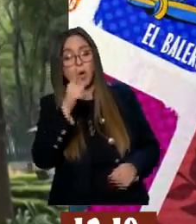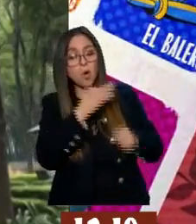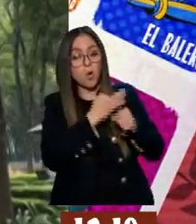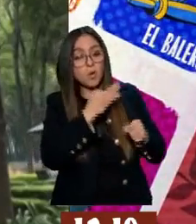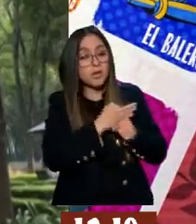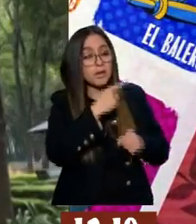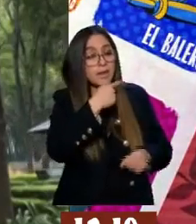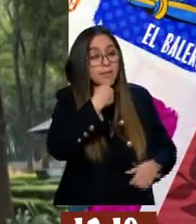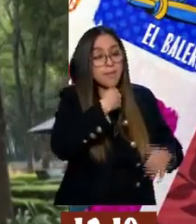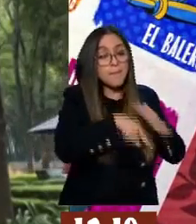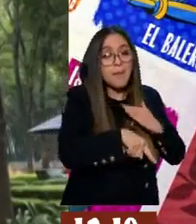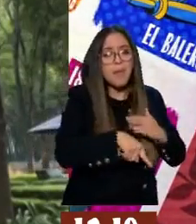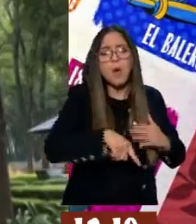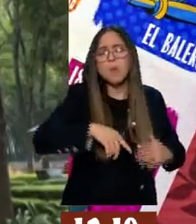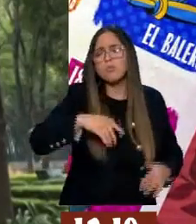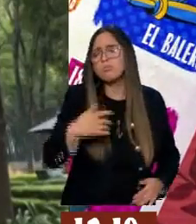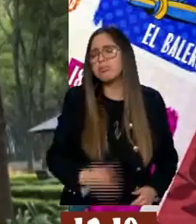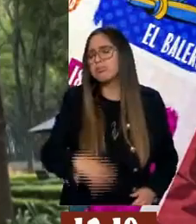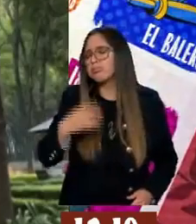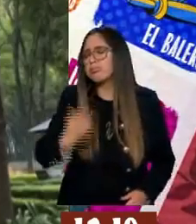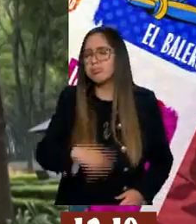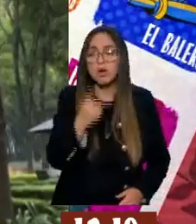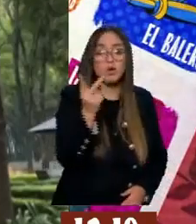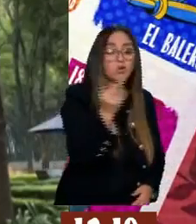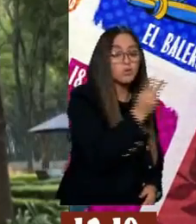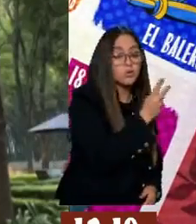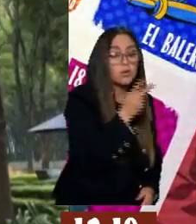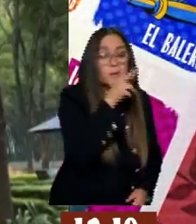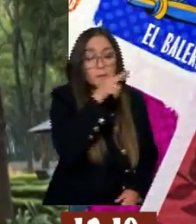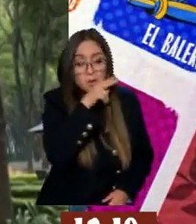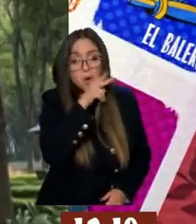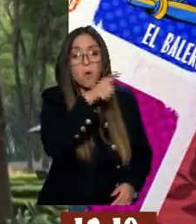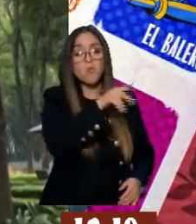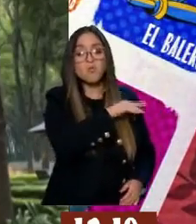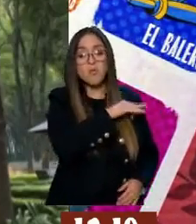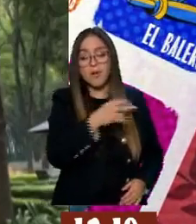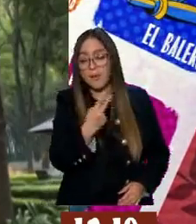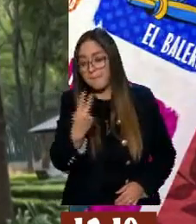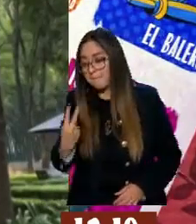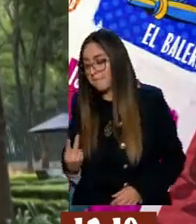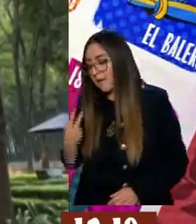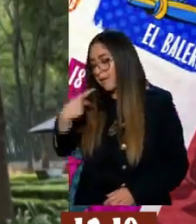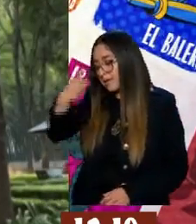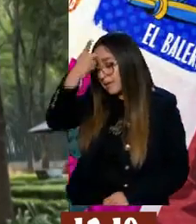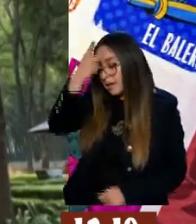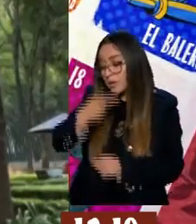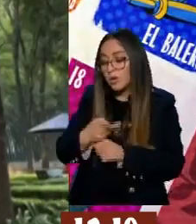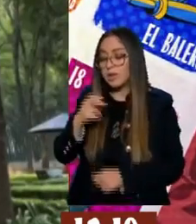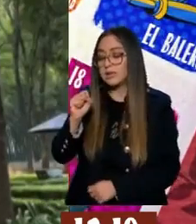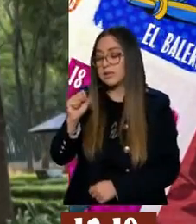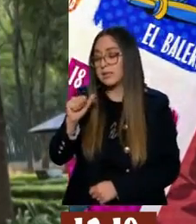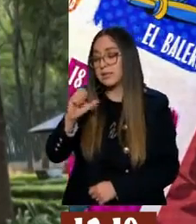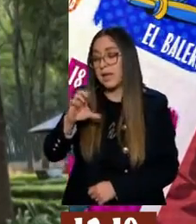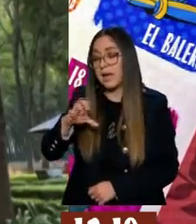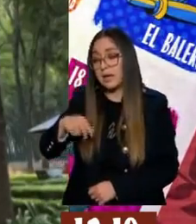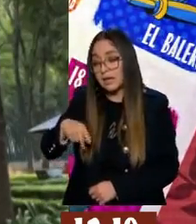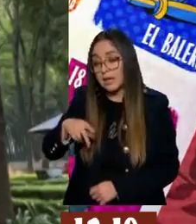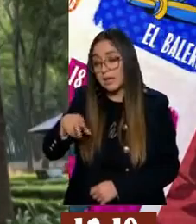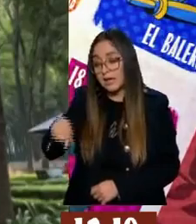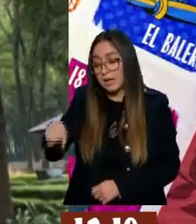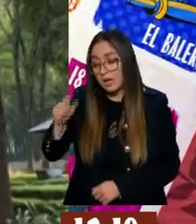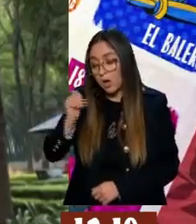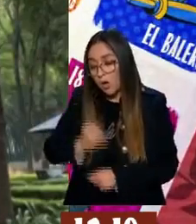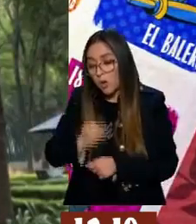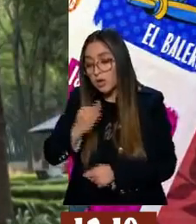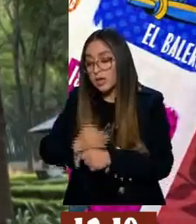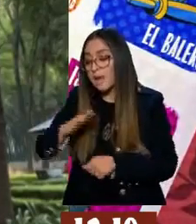ahí nos pone a dos personajes en la misma situación. Pude platicar con el director, Zach Krieger, que me dijo esto